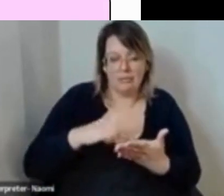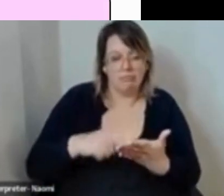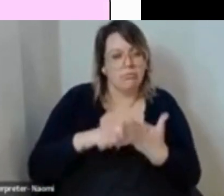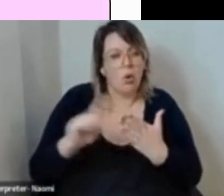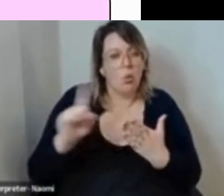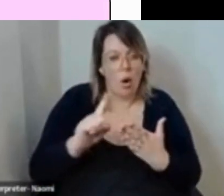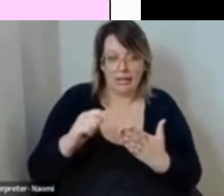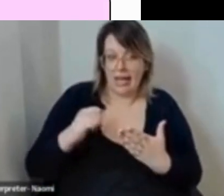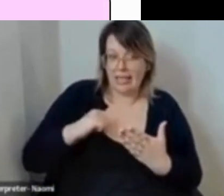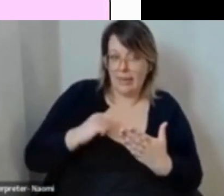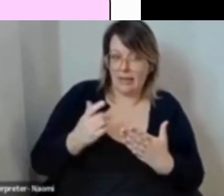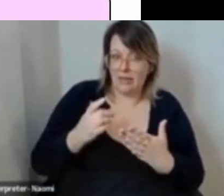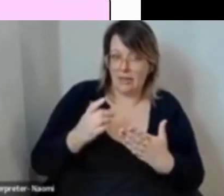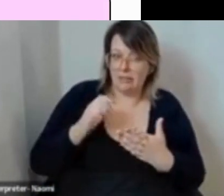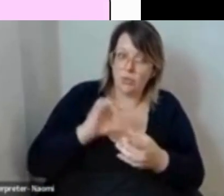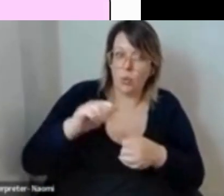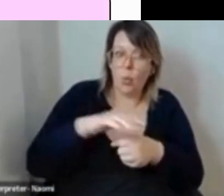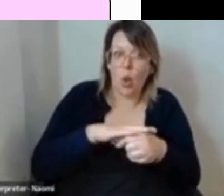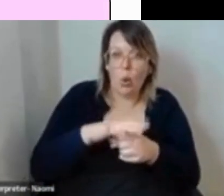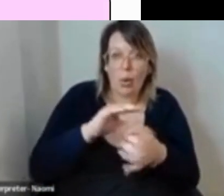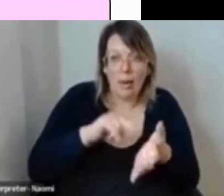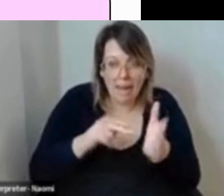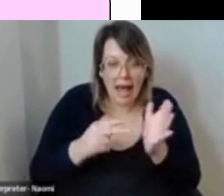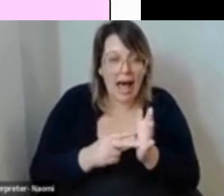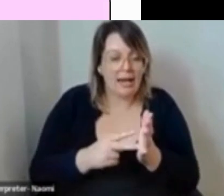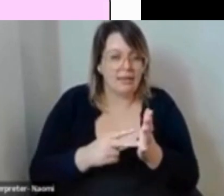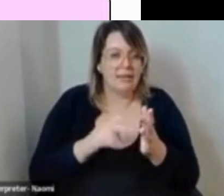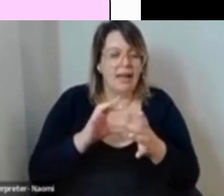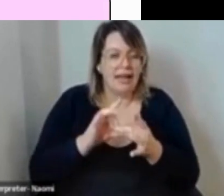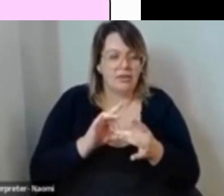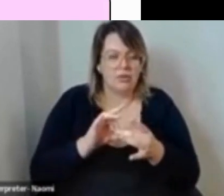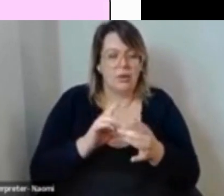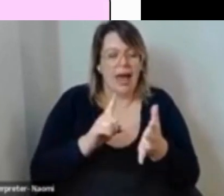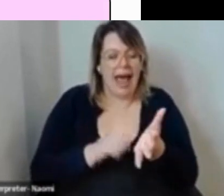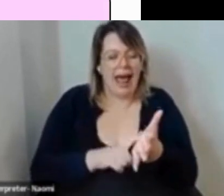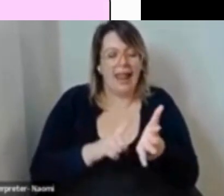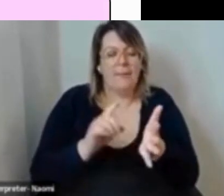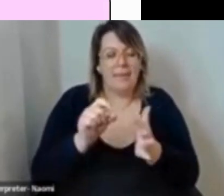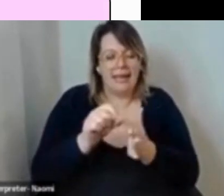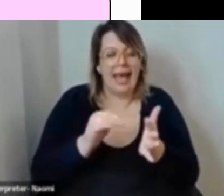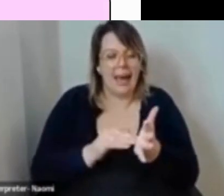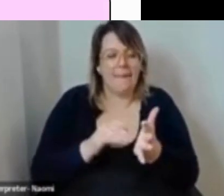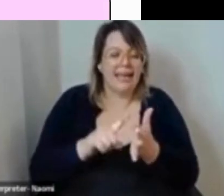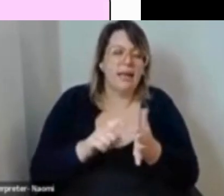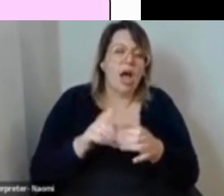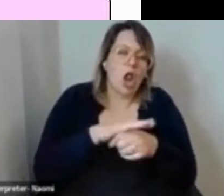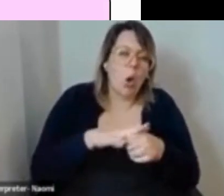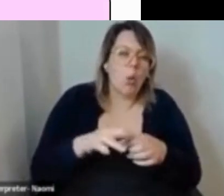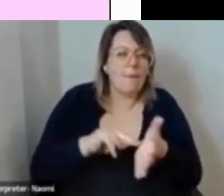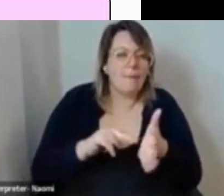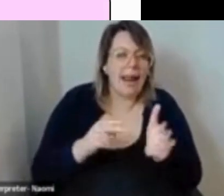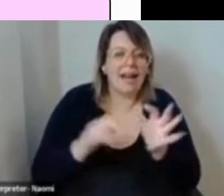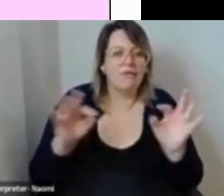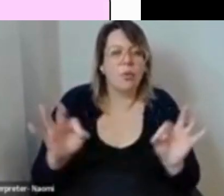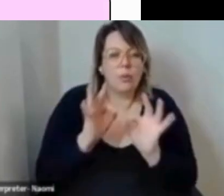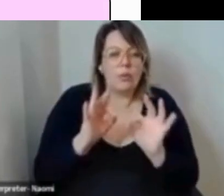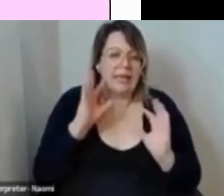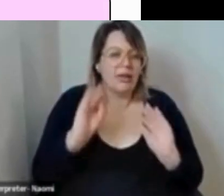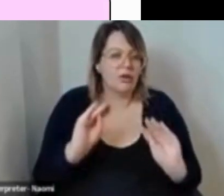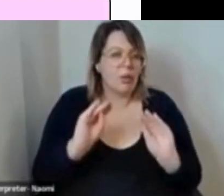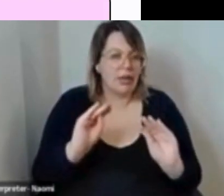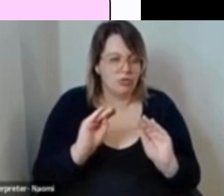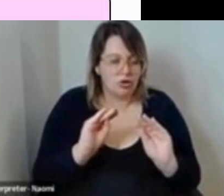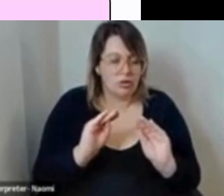your local plan for music education, also known as LPME. An updated LPME guidance document